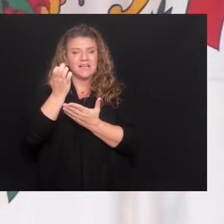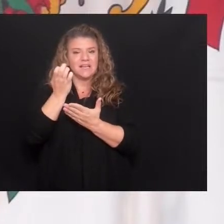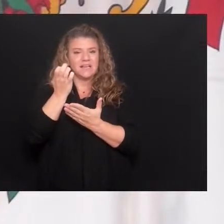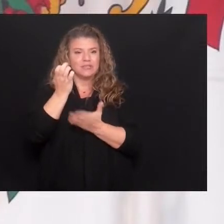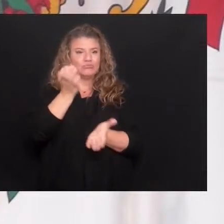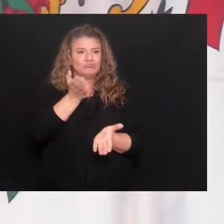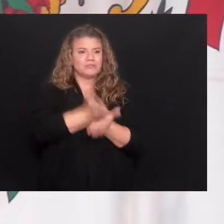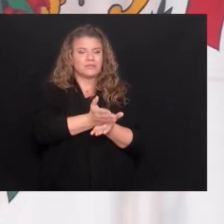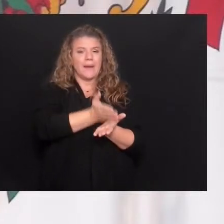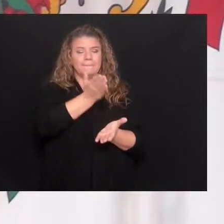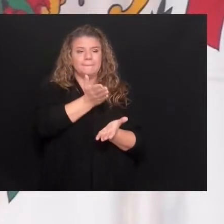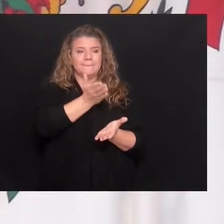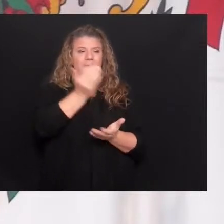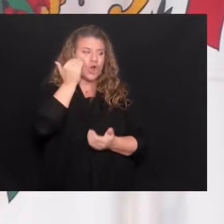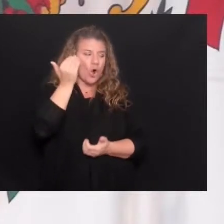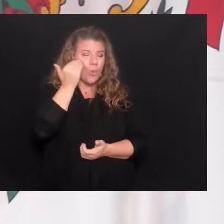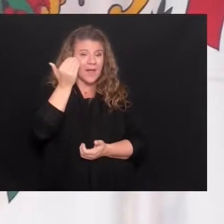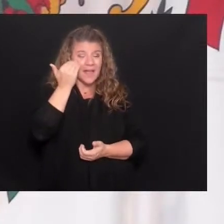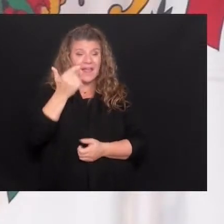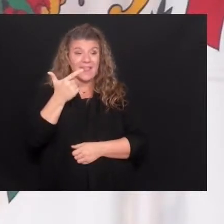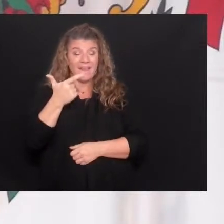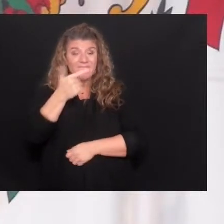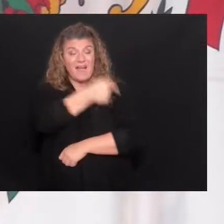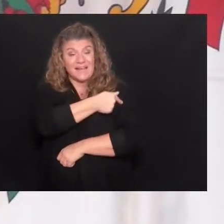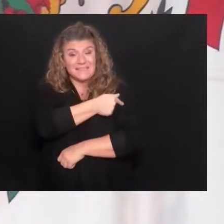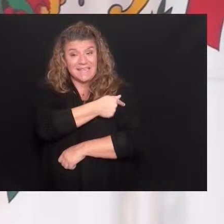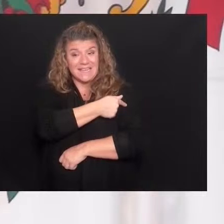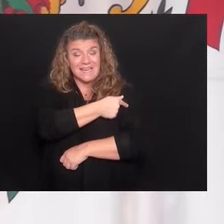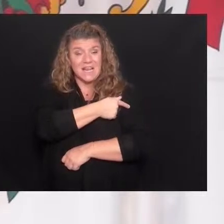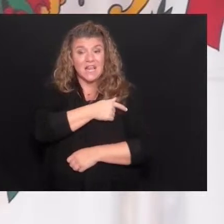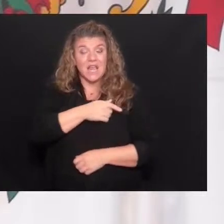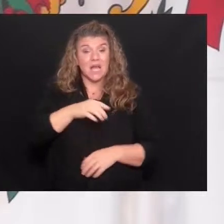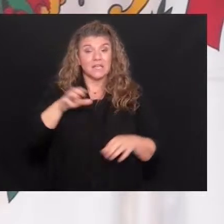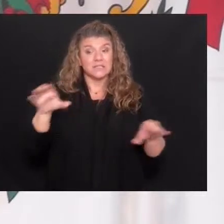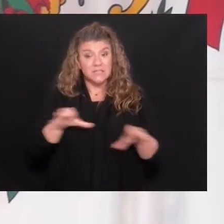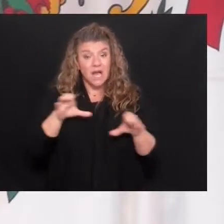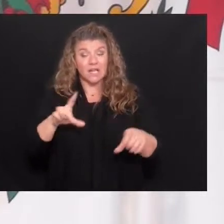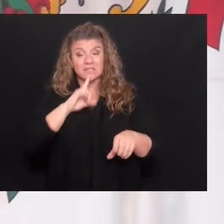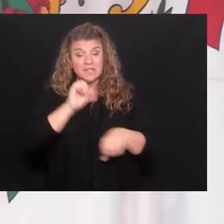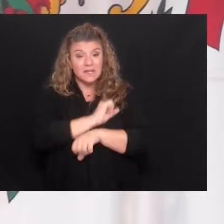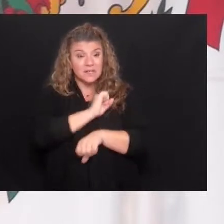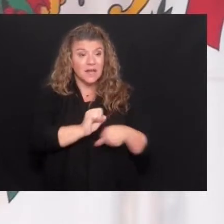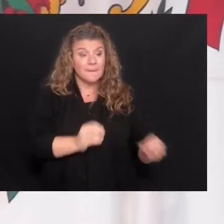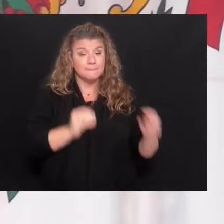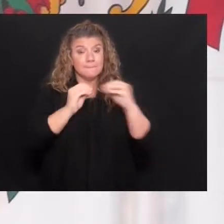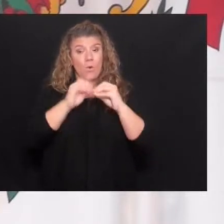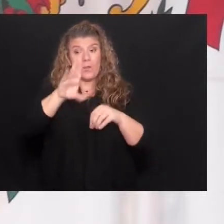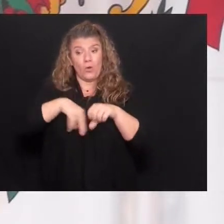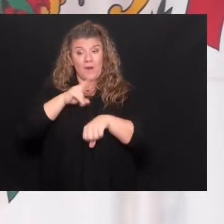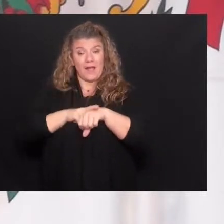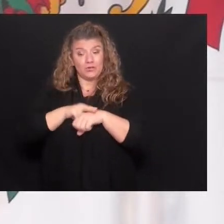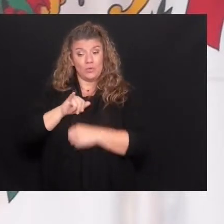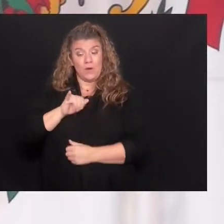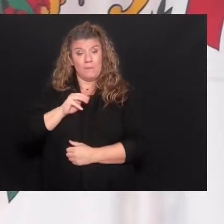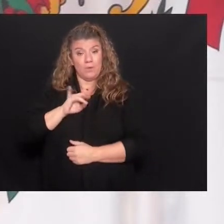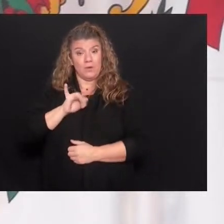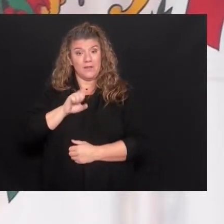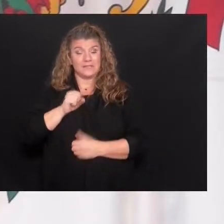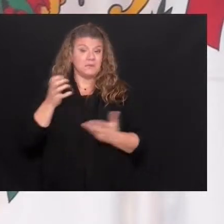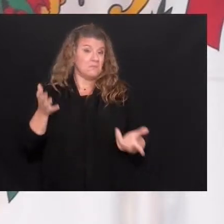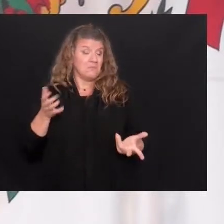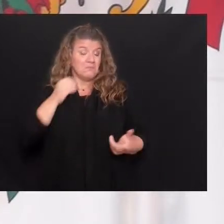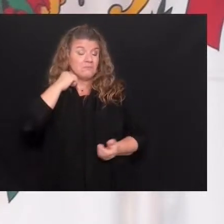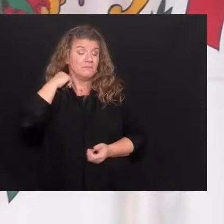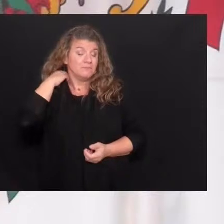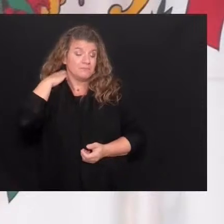fact that having the vaccine does help you far more than the natural immunities. From the